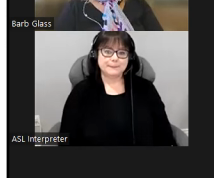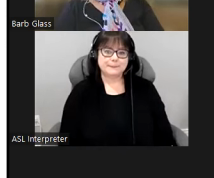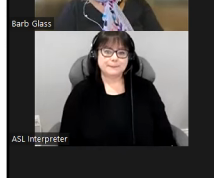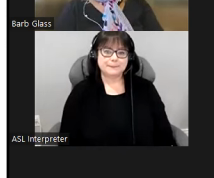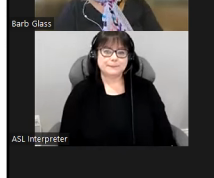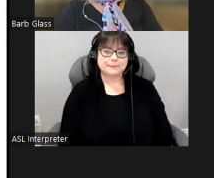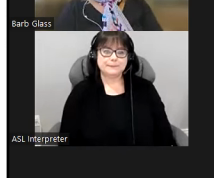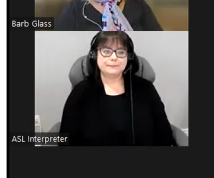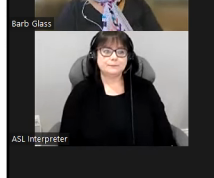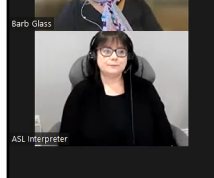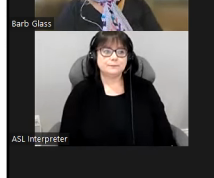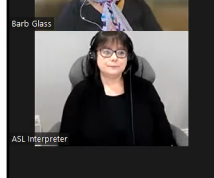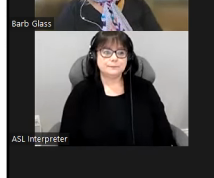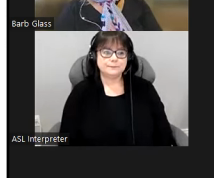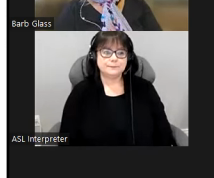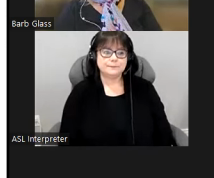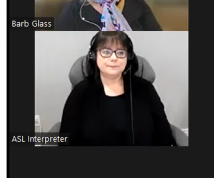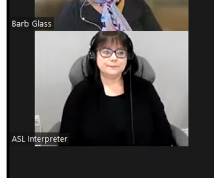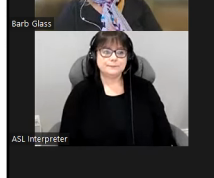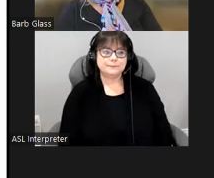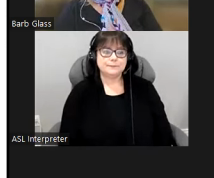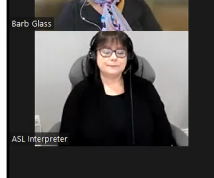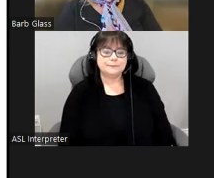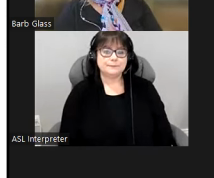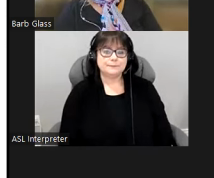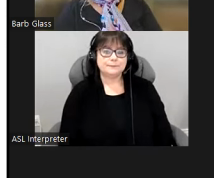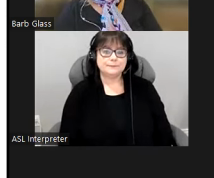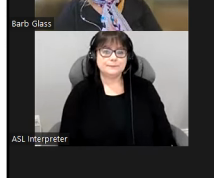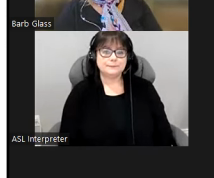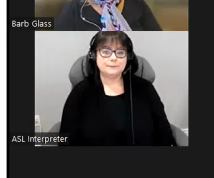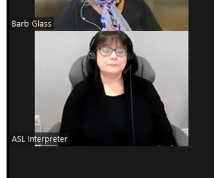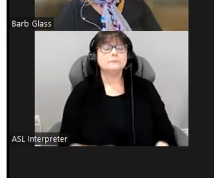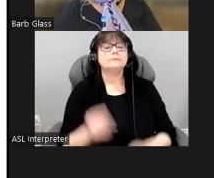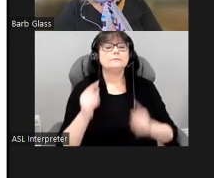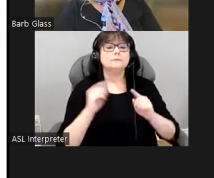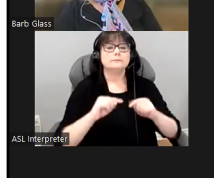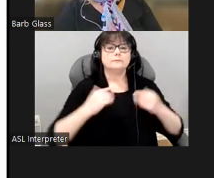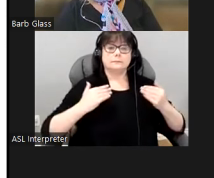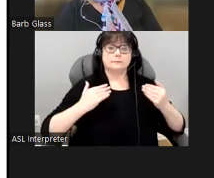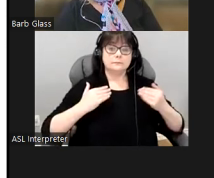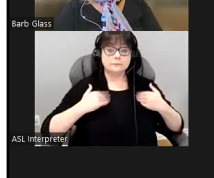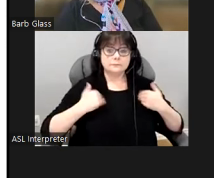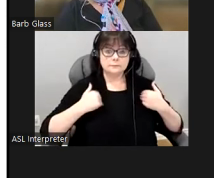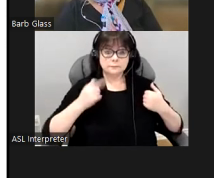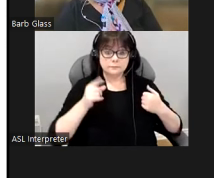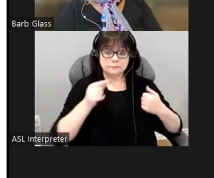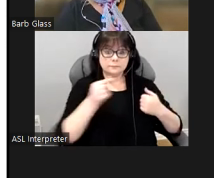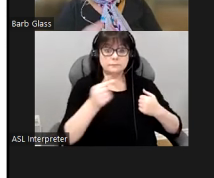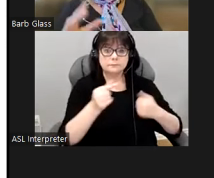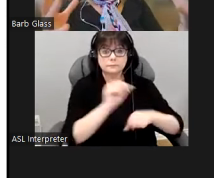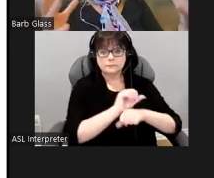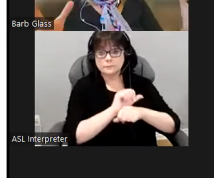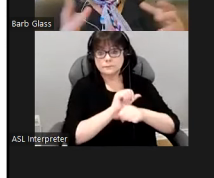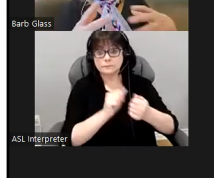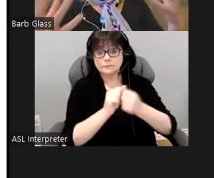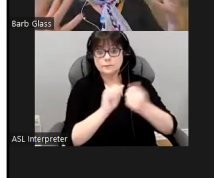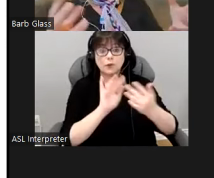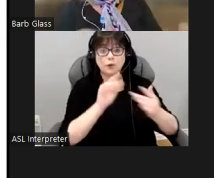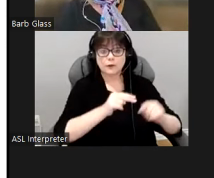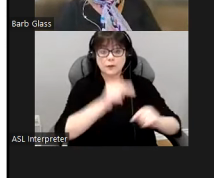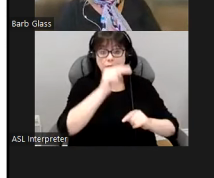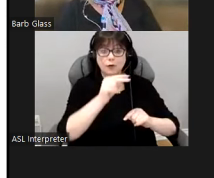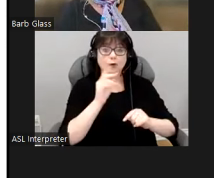The ministry is also working with Contact North to arrange a repository or a website, a place